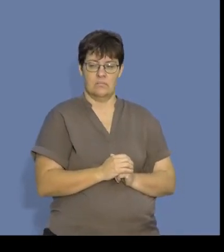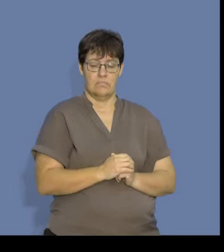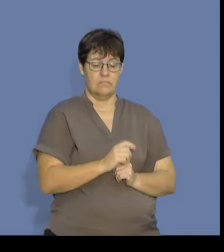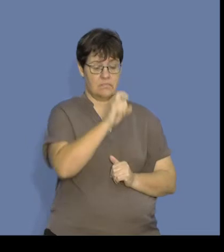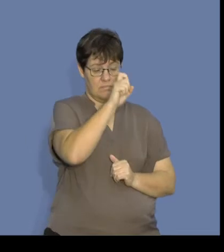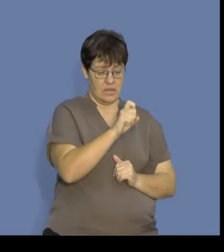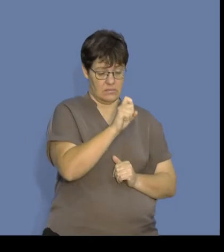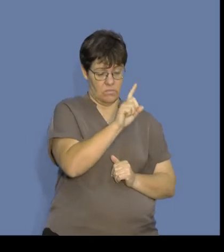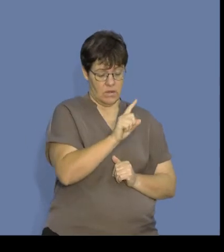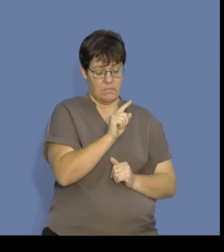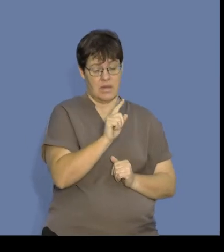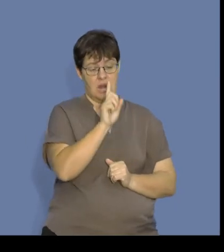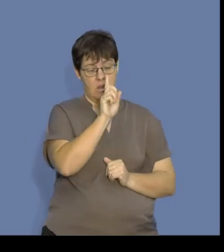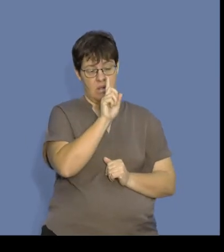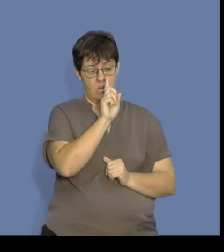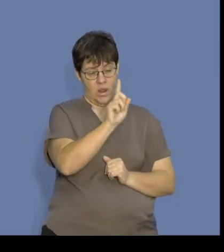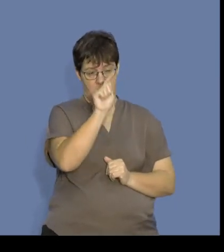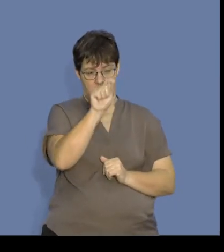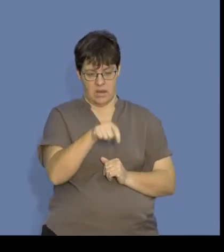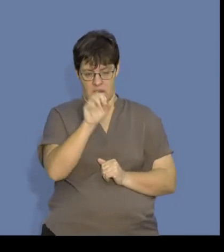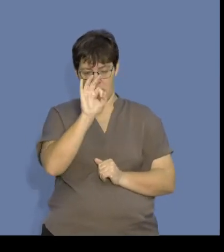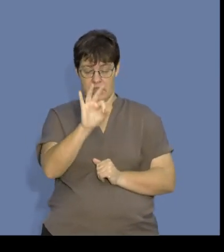my y is equal to 3.